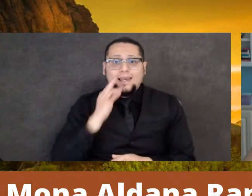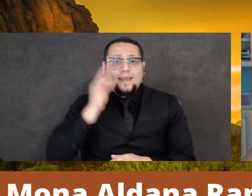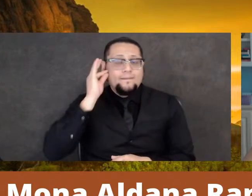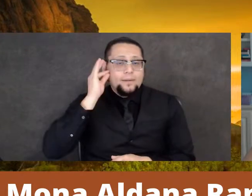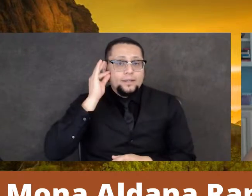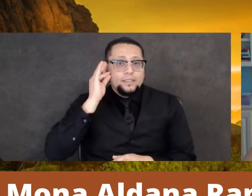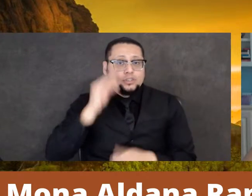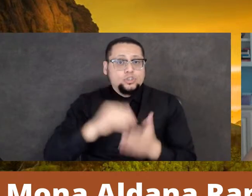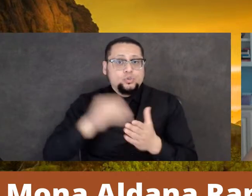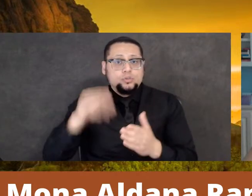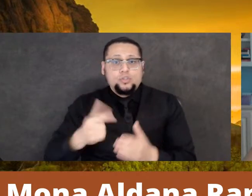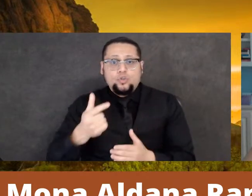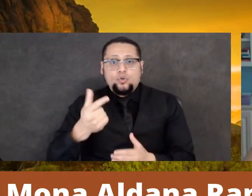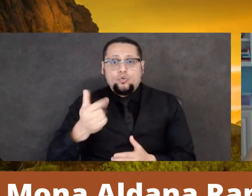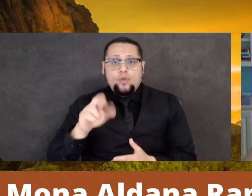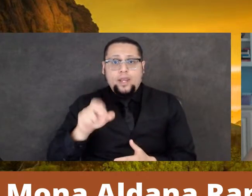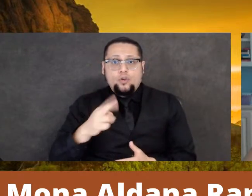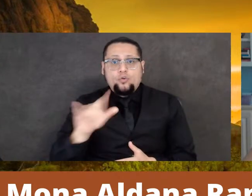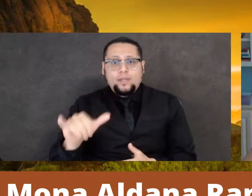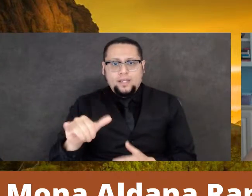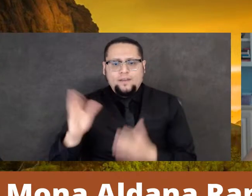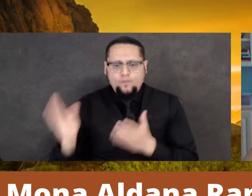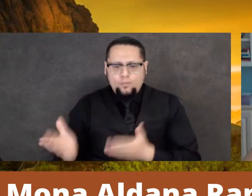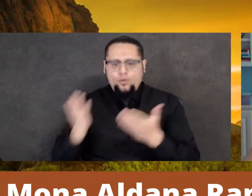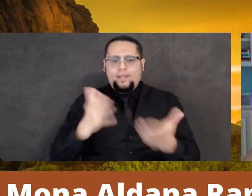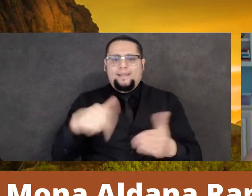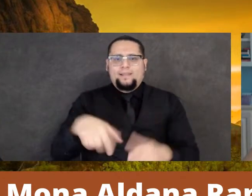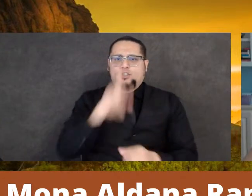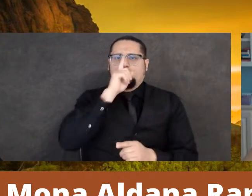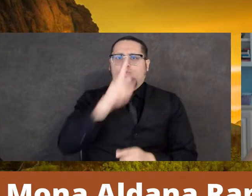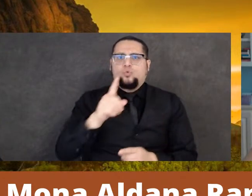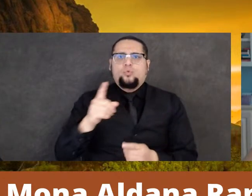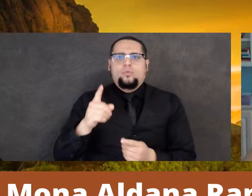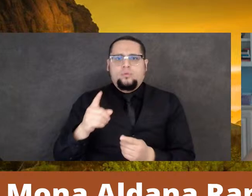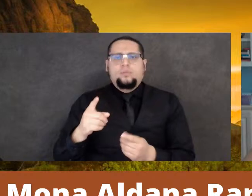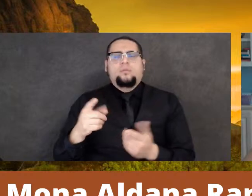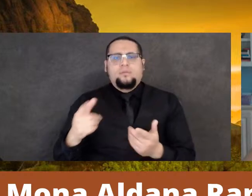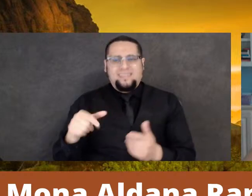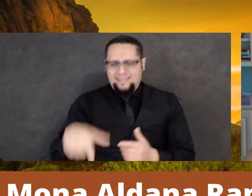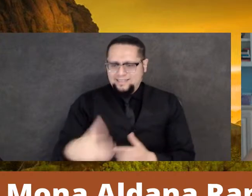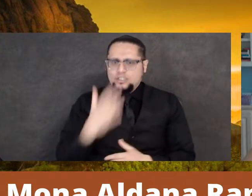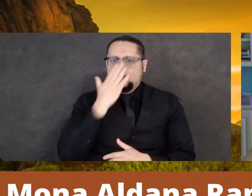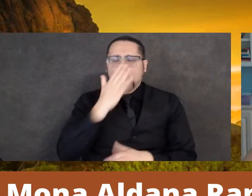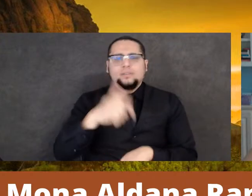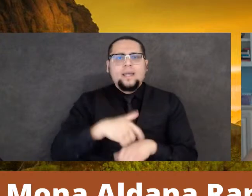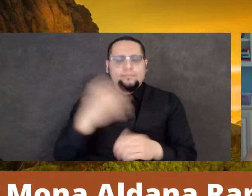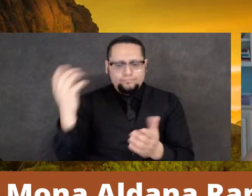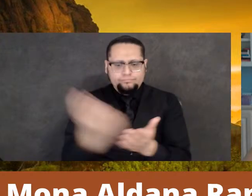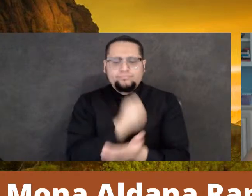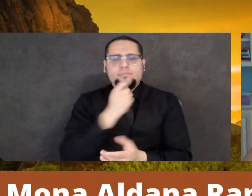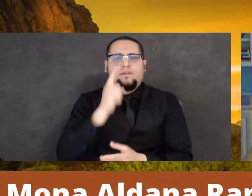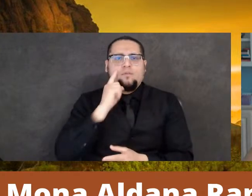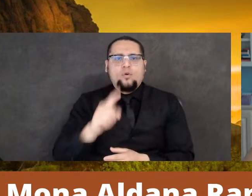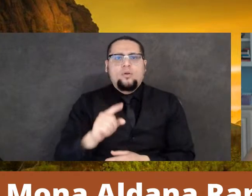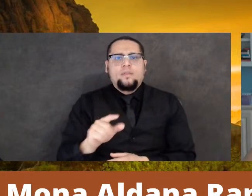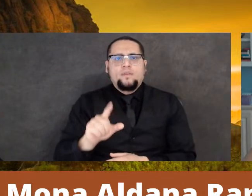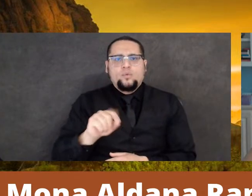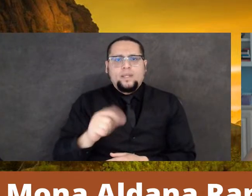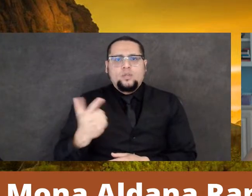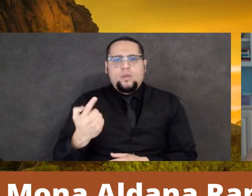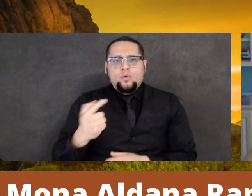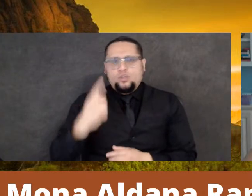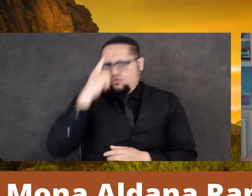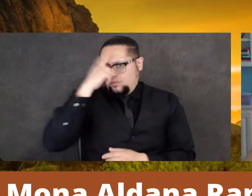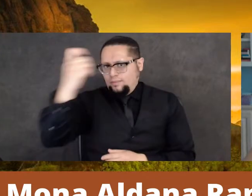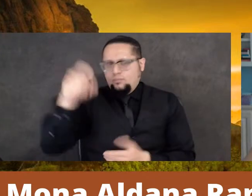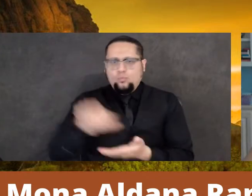Gregory, for bringing this truth to power. This is time well spent during our 2021 Dream Week here in San